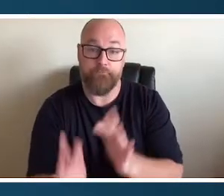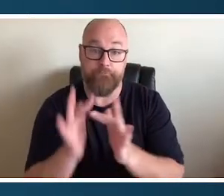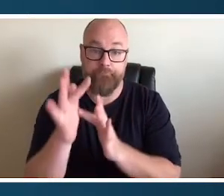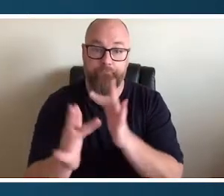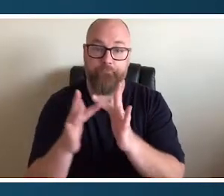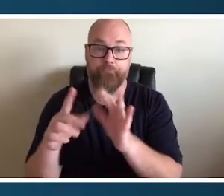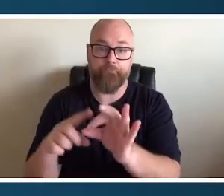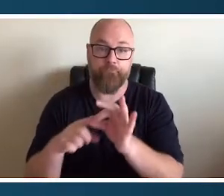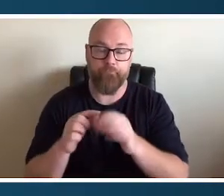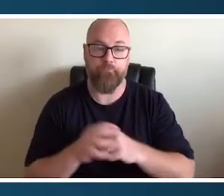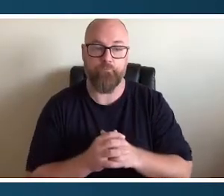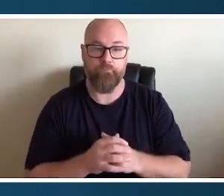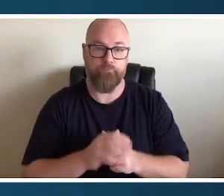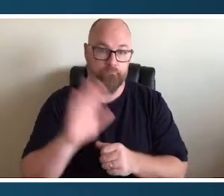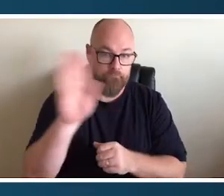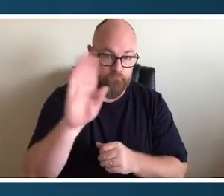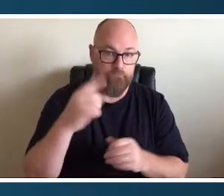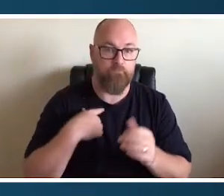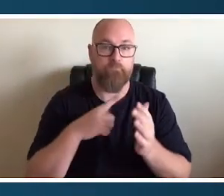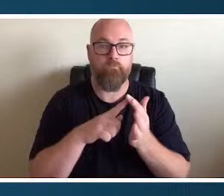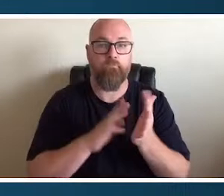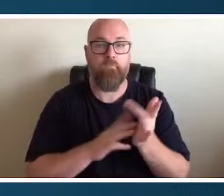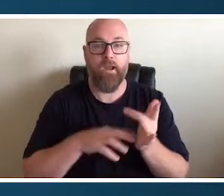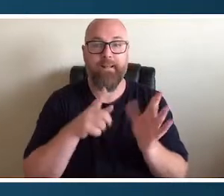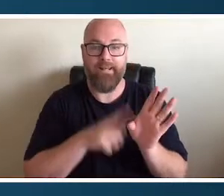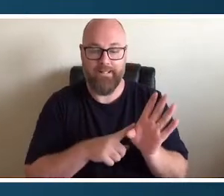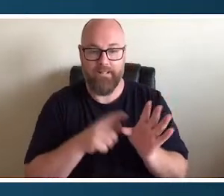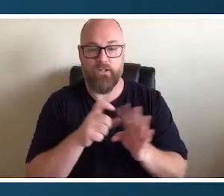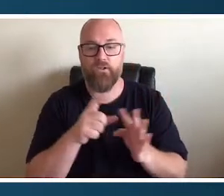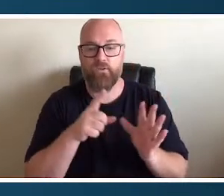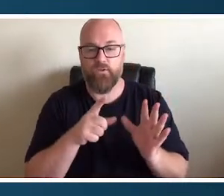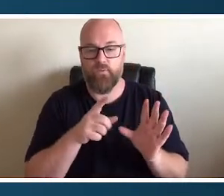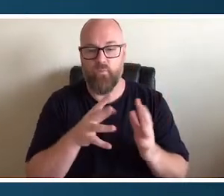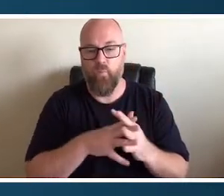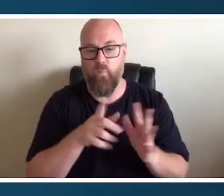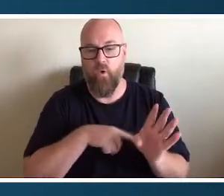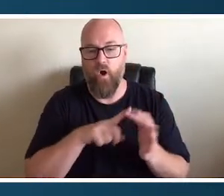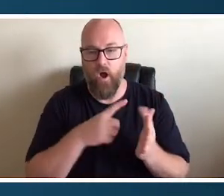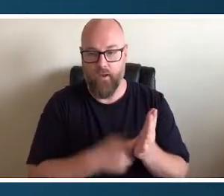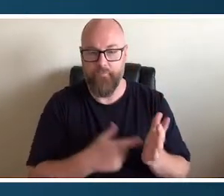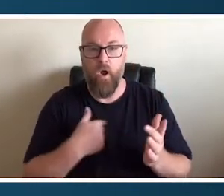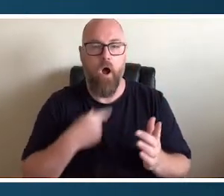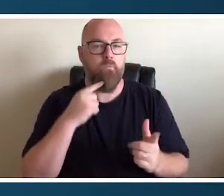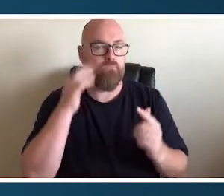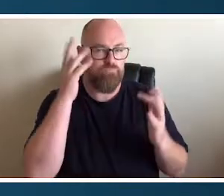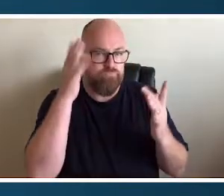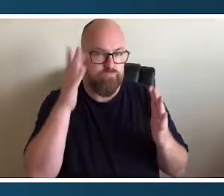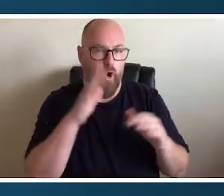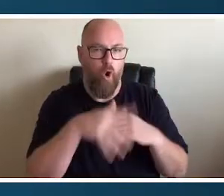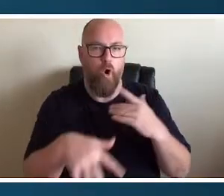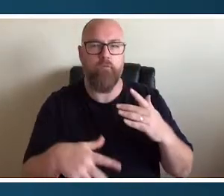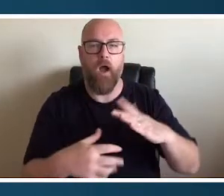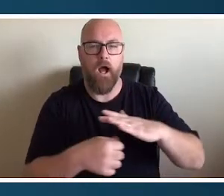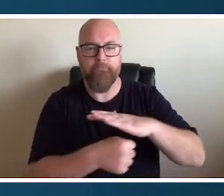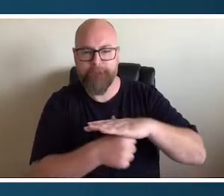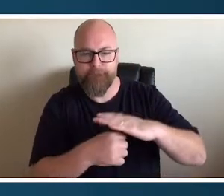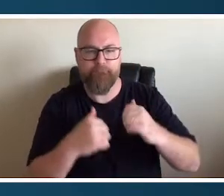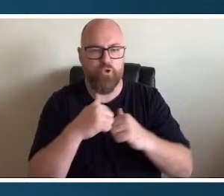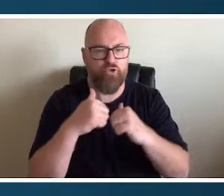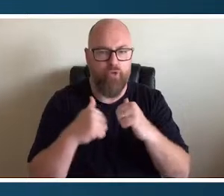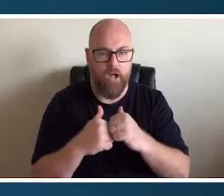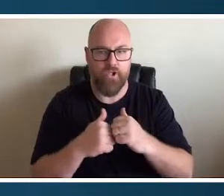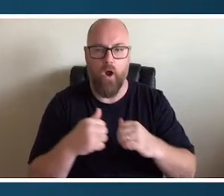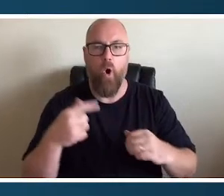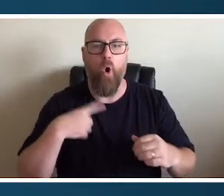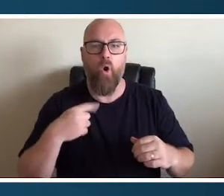Another one in the other room or online. Hi there, my name's Emily Dwyer from EduEffect. I was just reflecting upon some of the sort of the structural reasons why localization